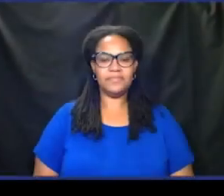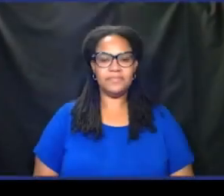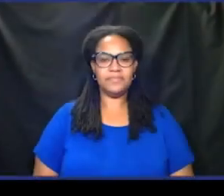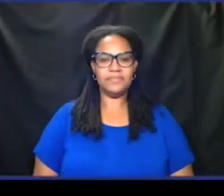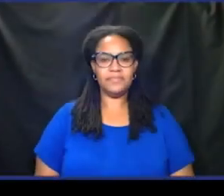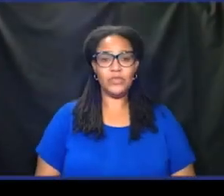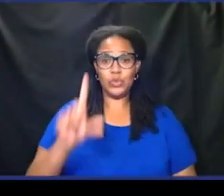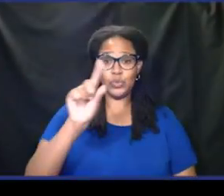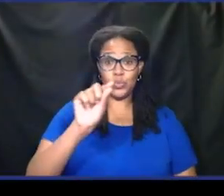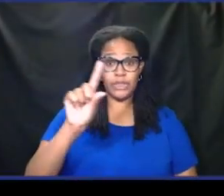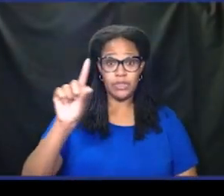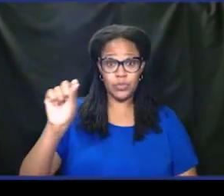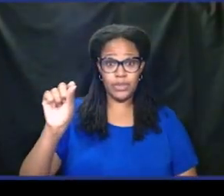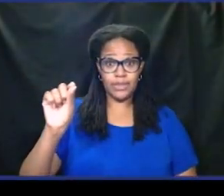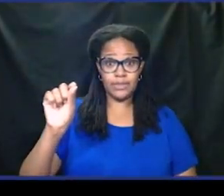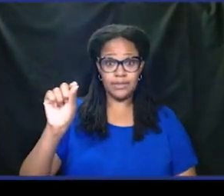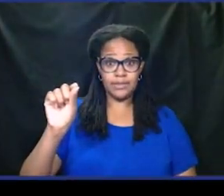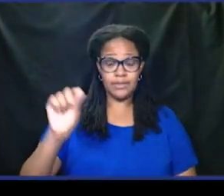2020.